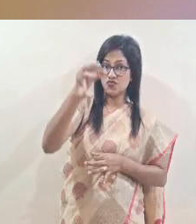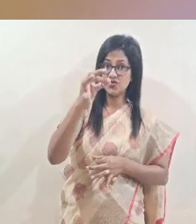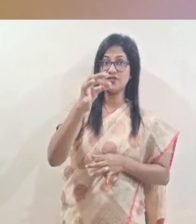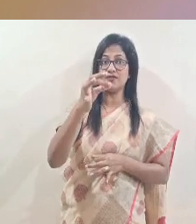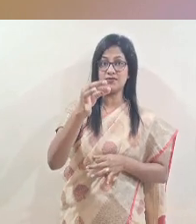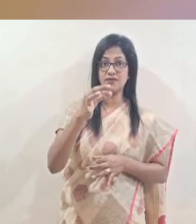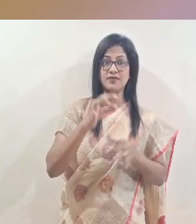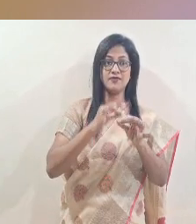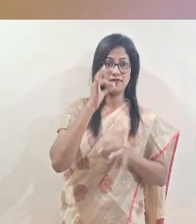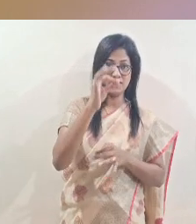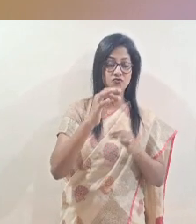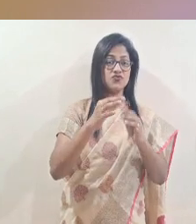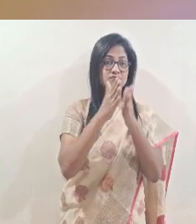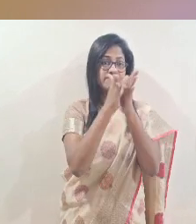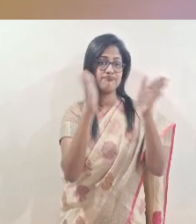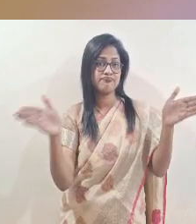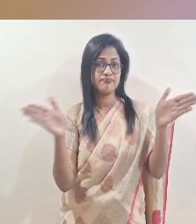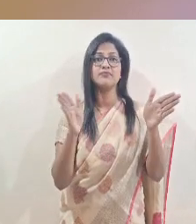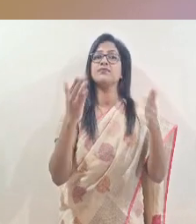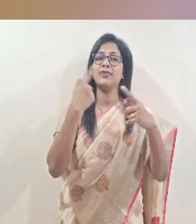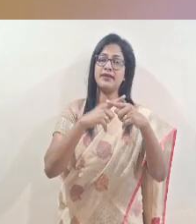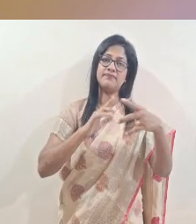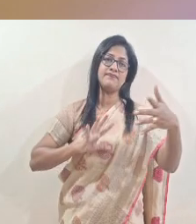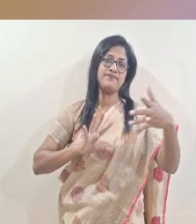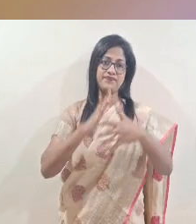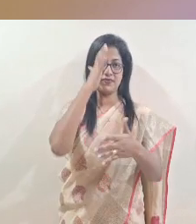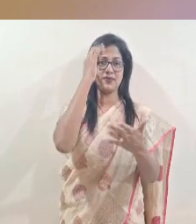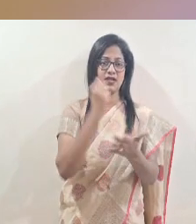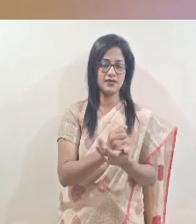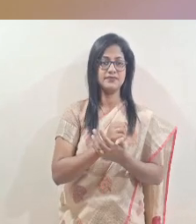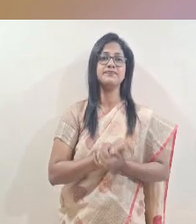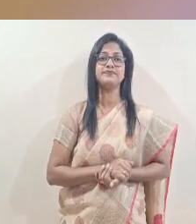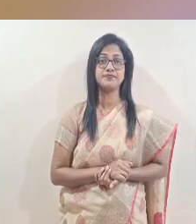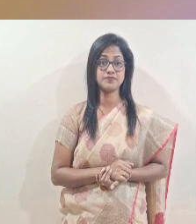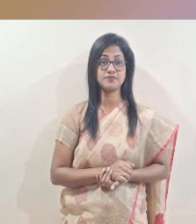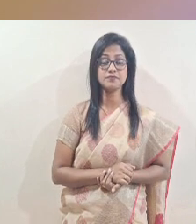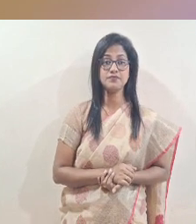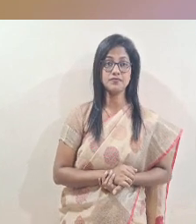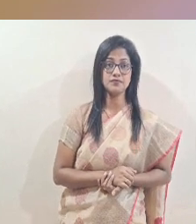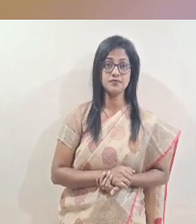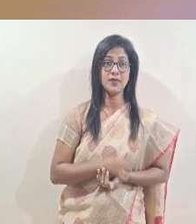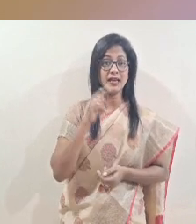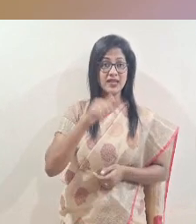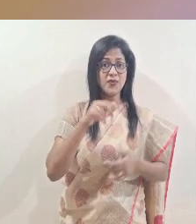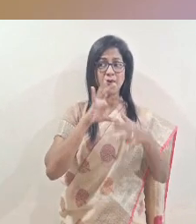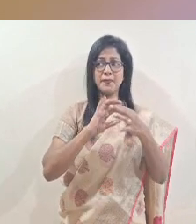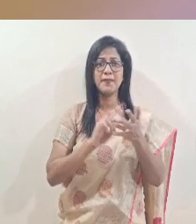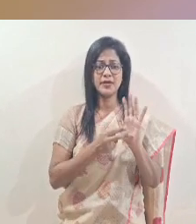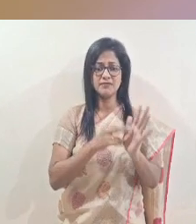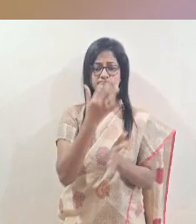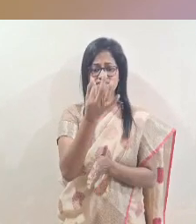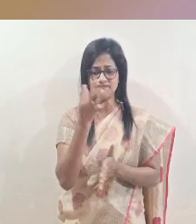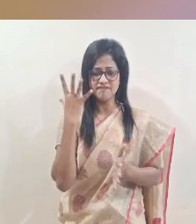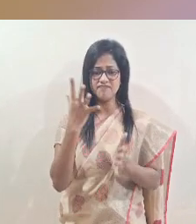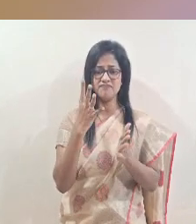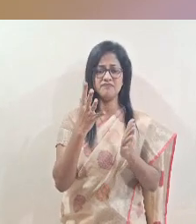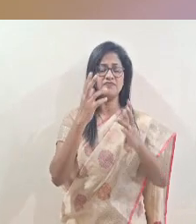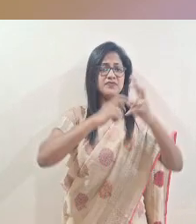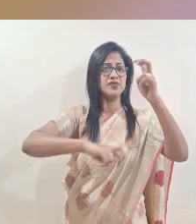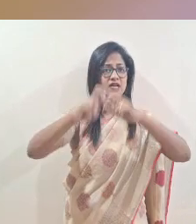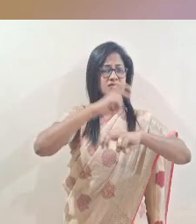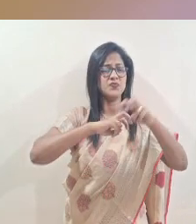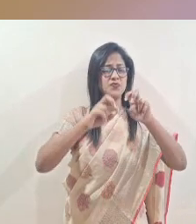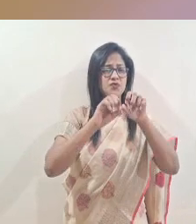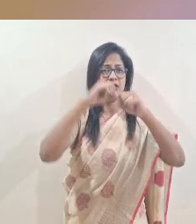and what the conclusion is. So why do we need a resilient transportation infrastructure? So if you look